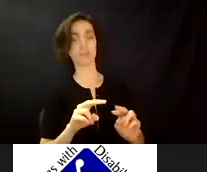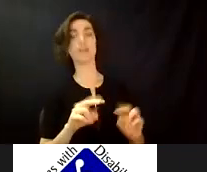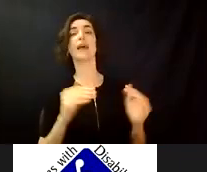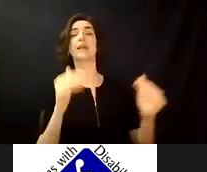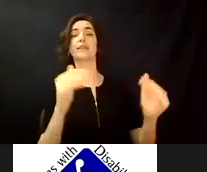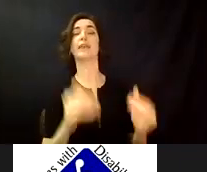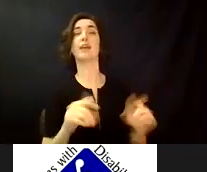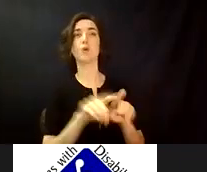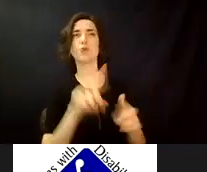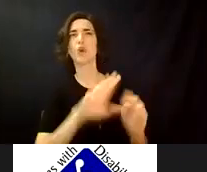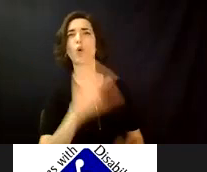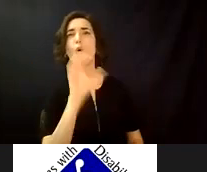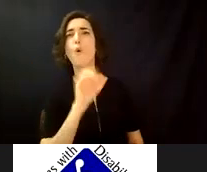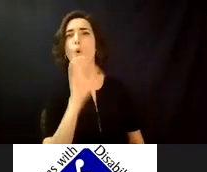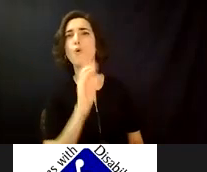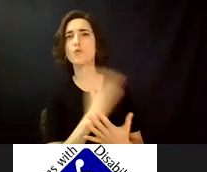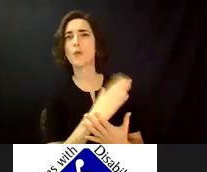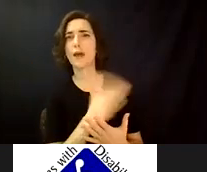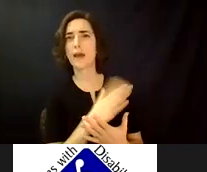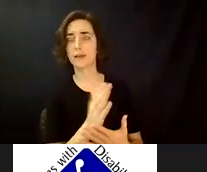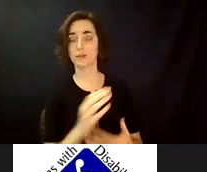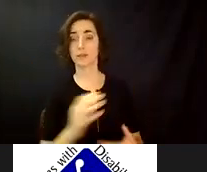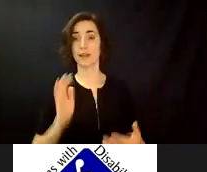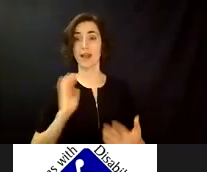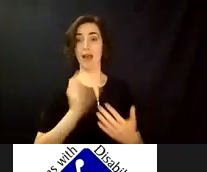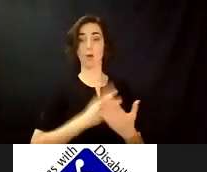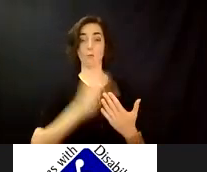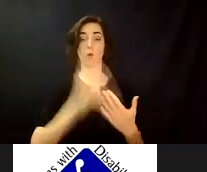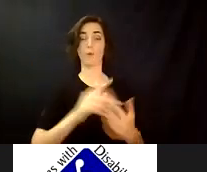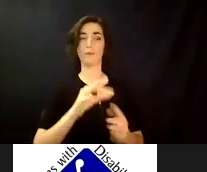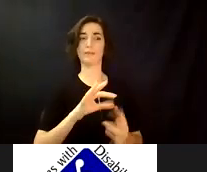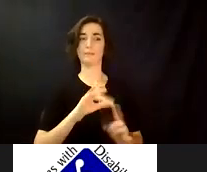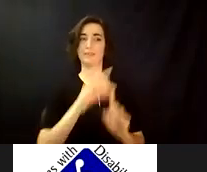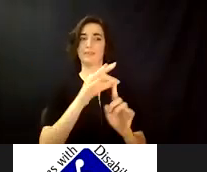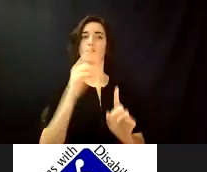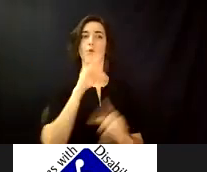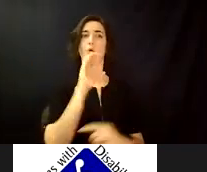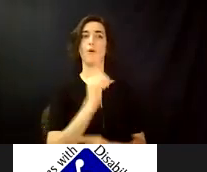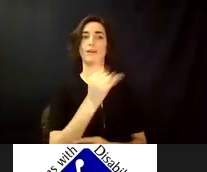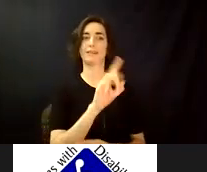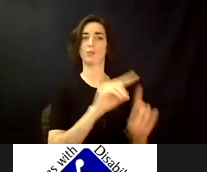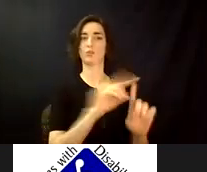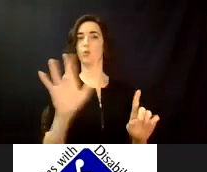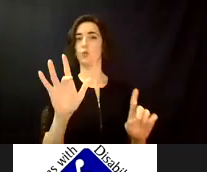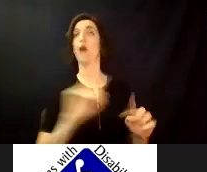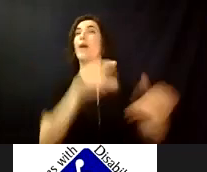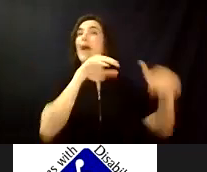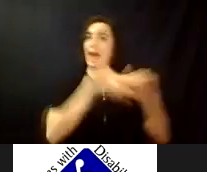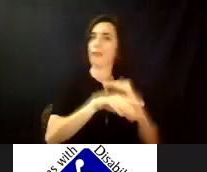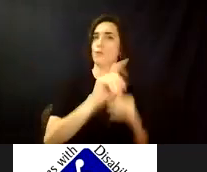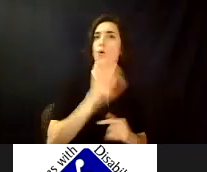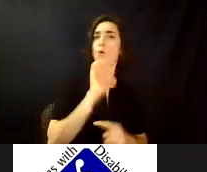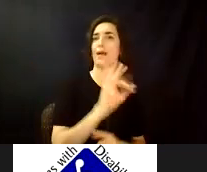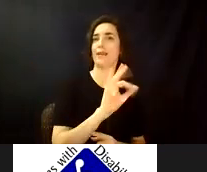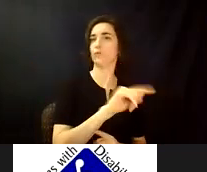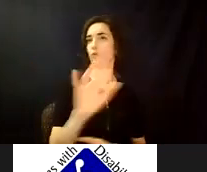range too. So our program specifically is 18 to 25 upon entrance into the program. They must fall